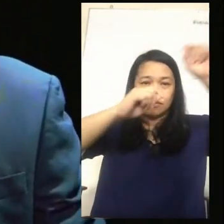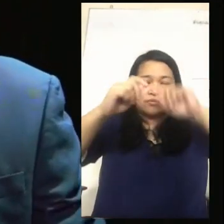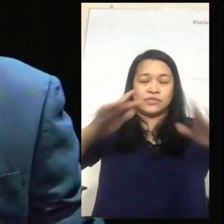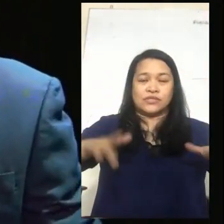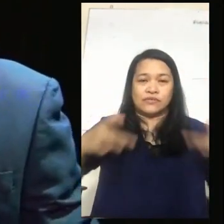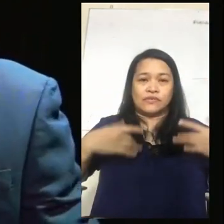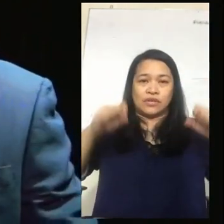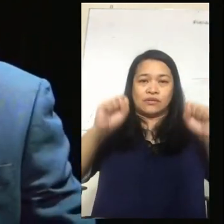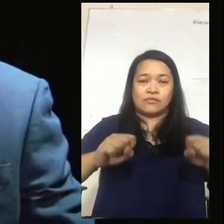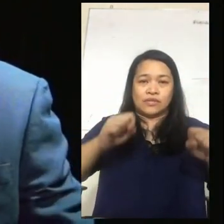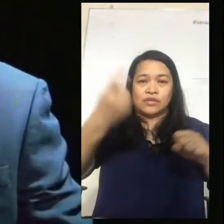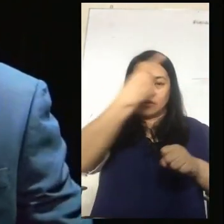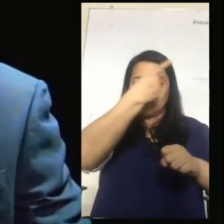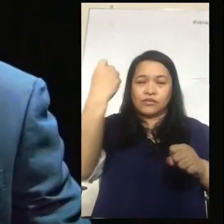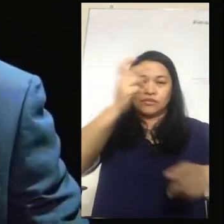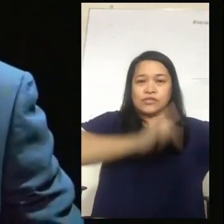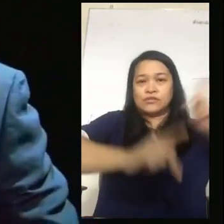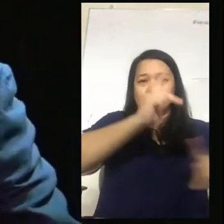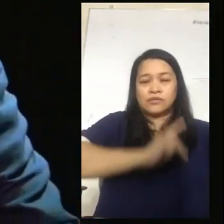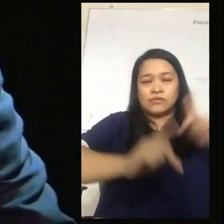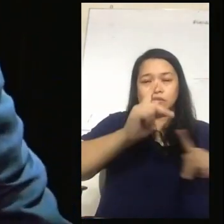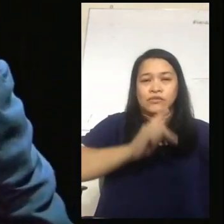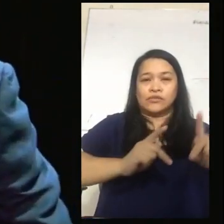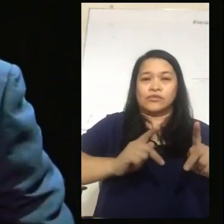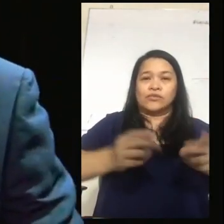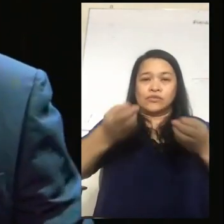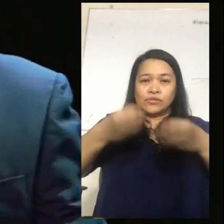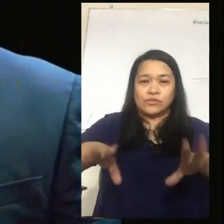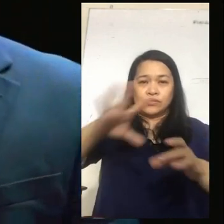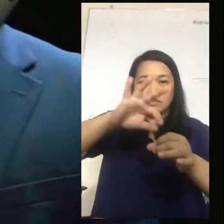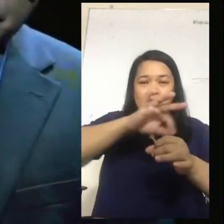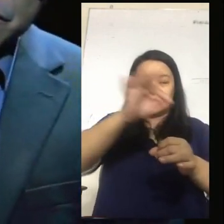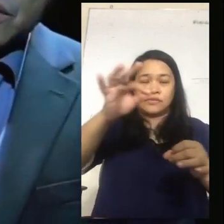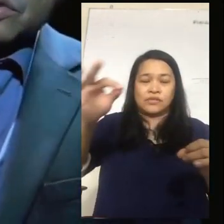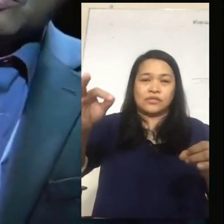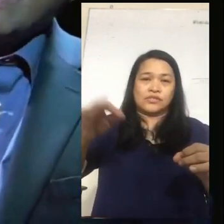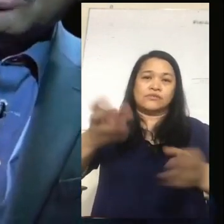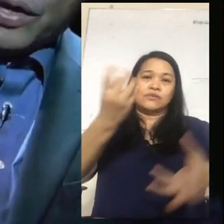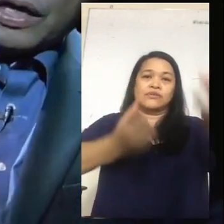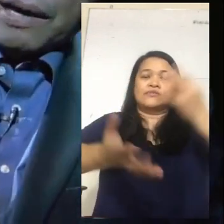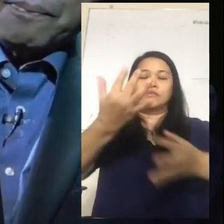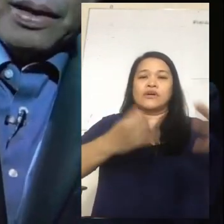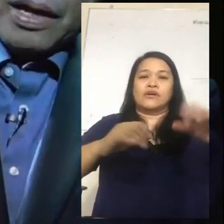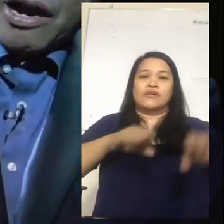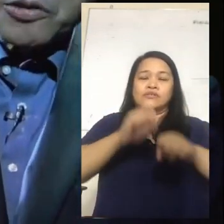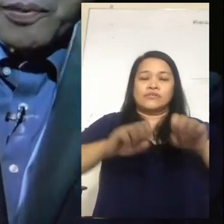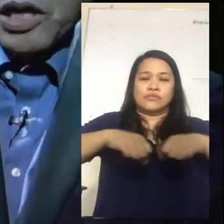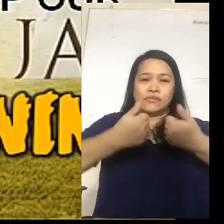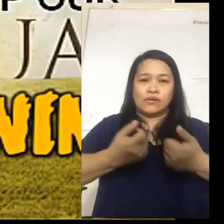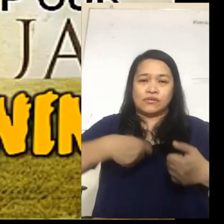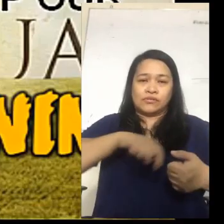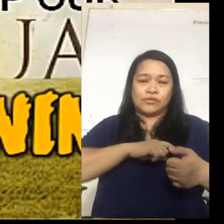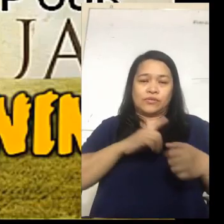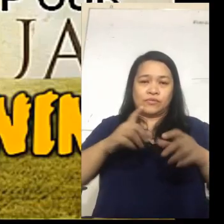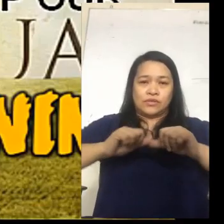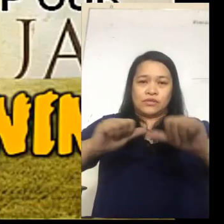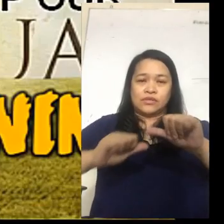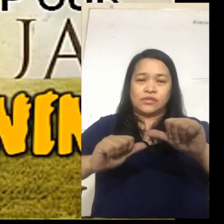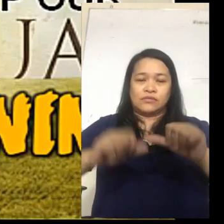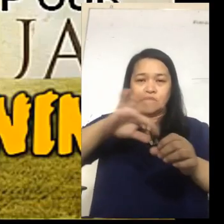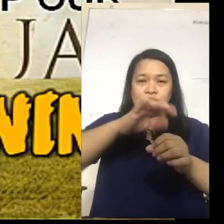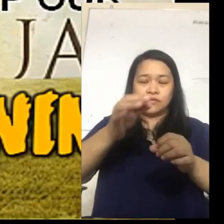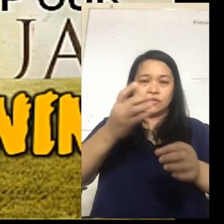to lose their fire, spiritual fire in their life. So how do we keep our spiritual